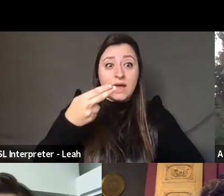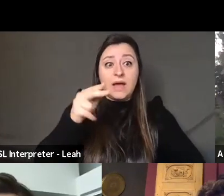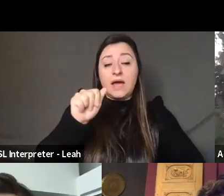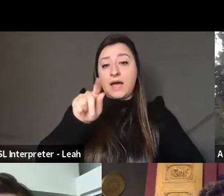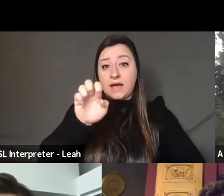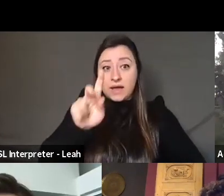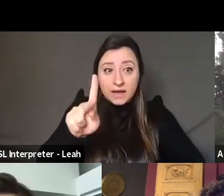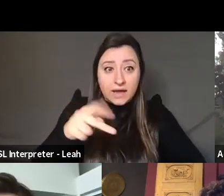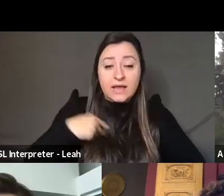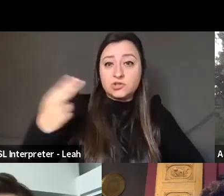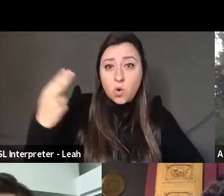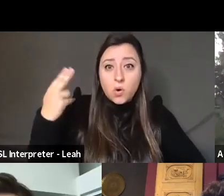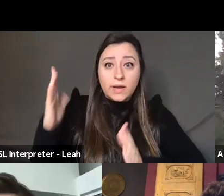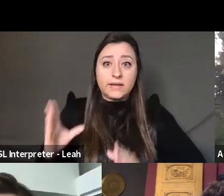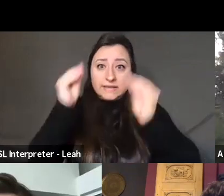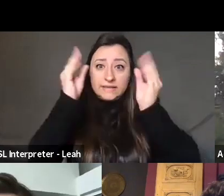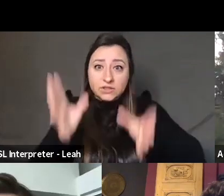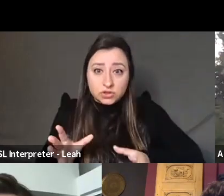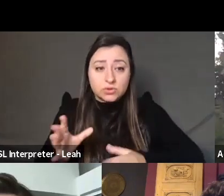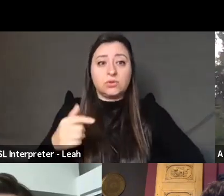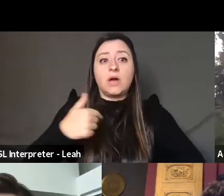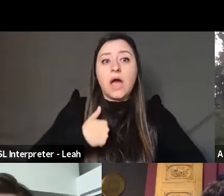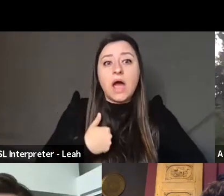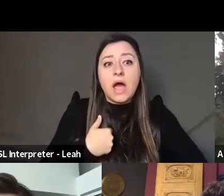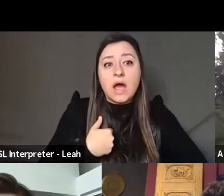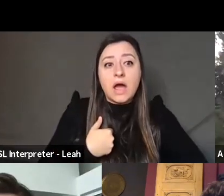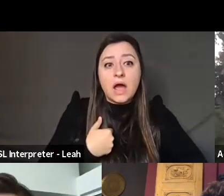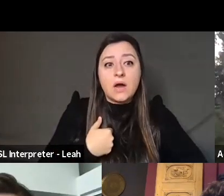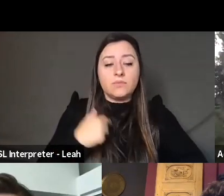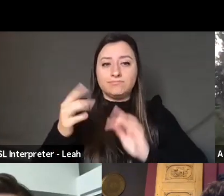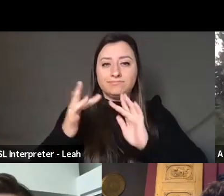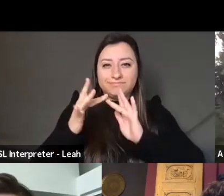a historian and a teacher. I'm